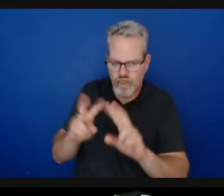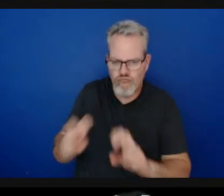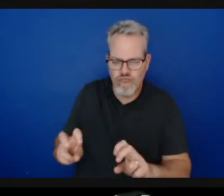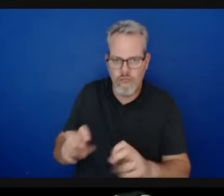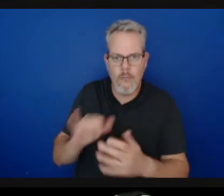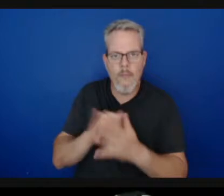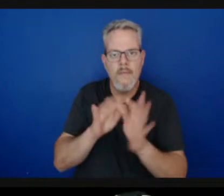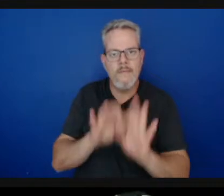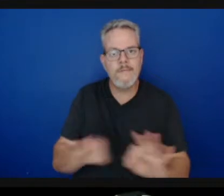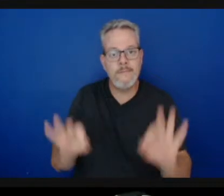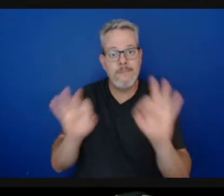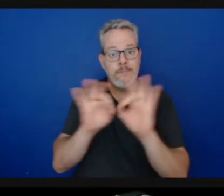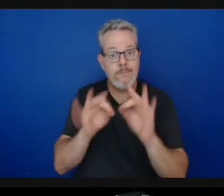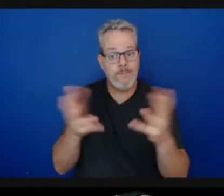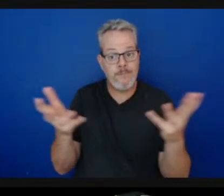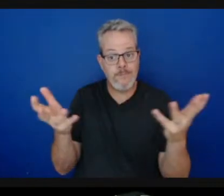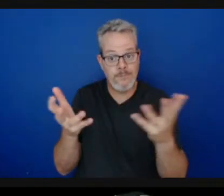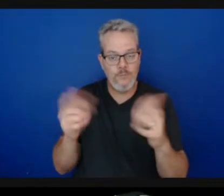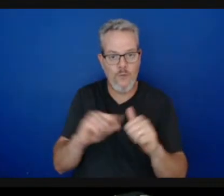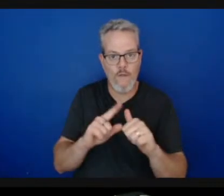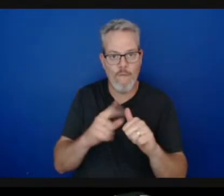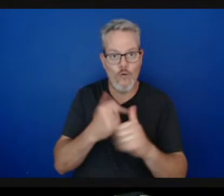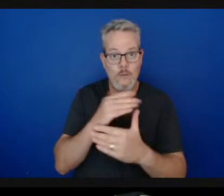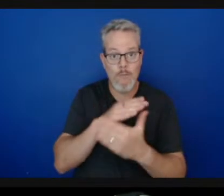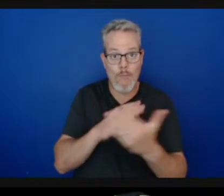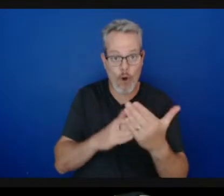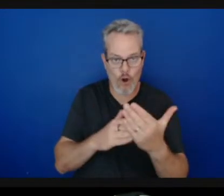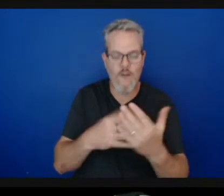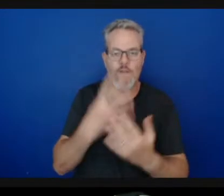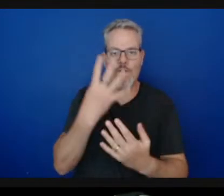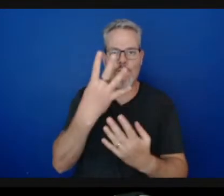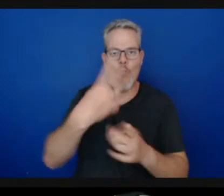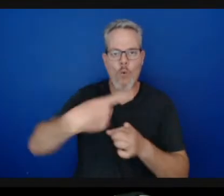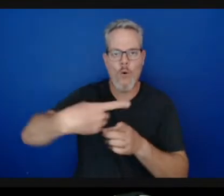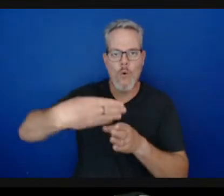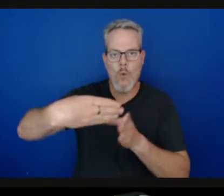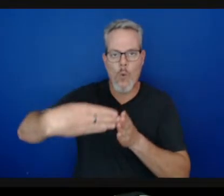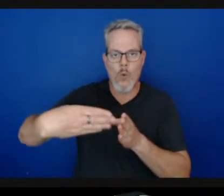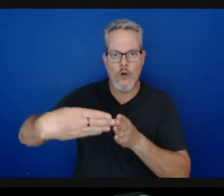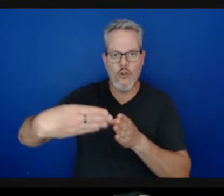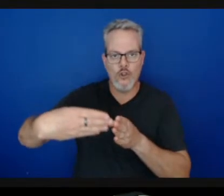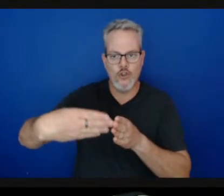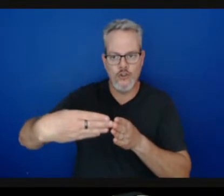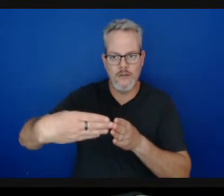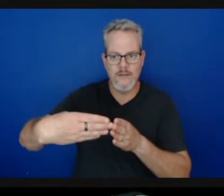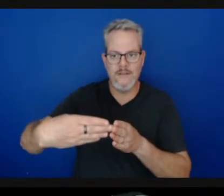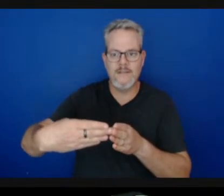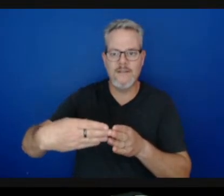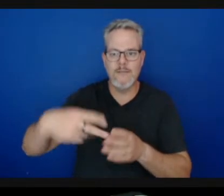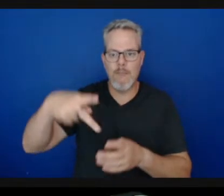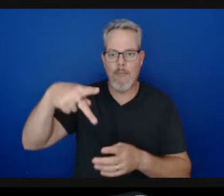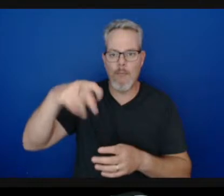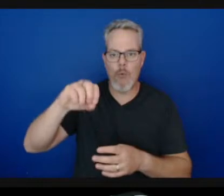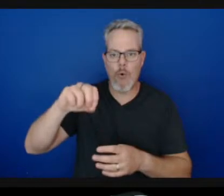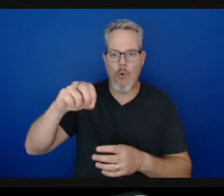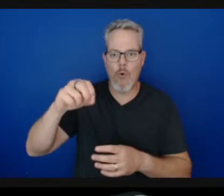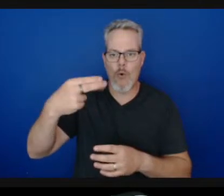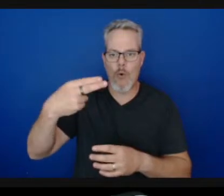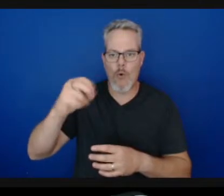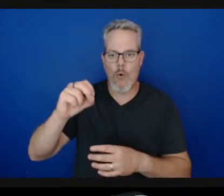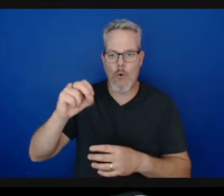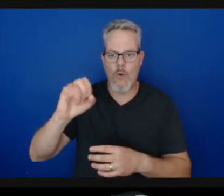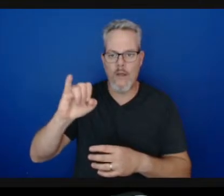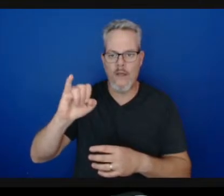message, is that first part is going to be Four Corners to Pohoiki, second quarter of 2024. More on that as it gets closer